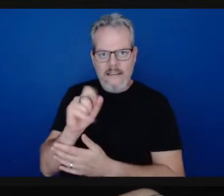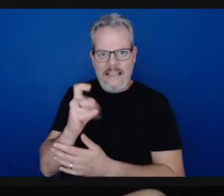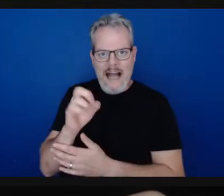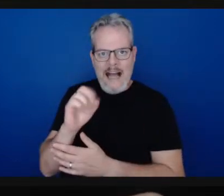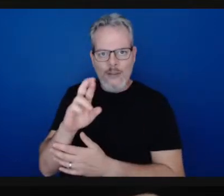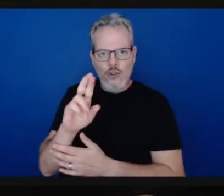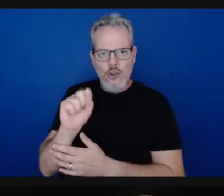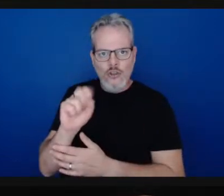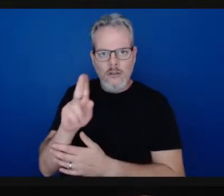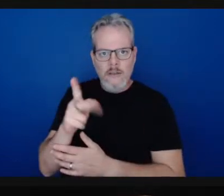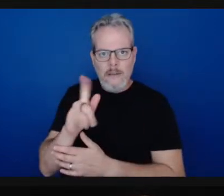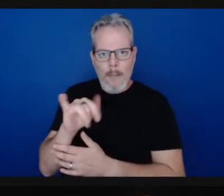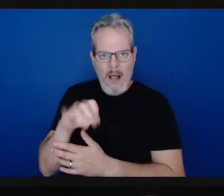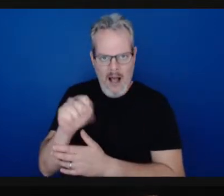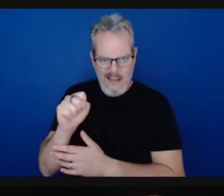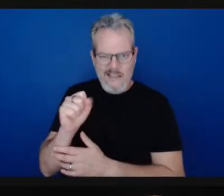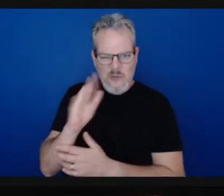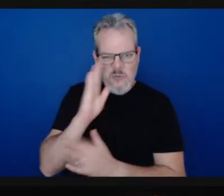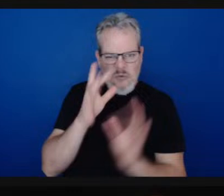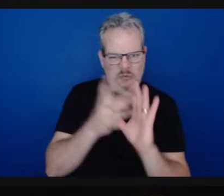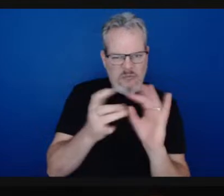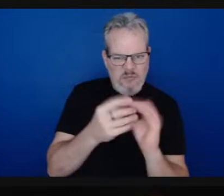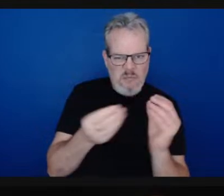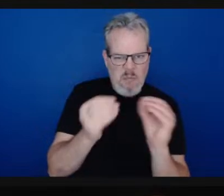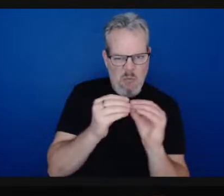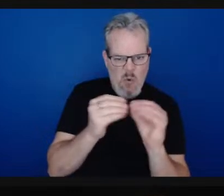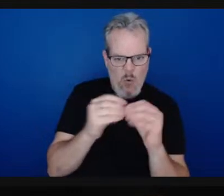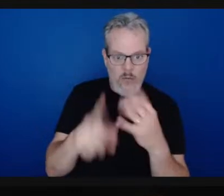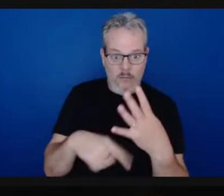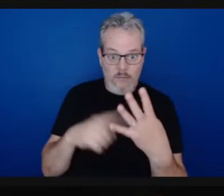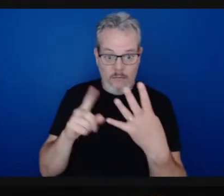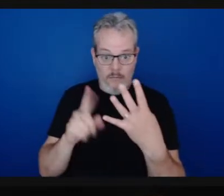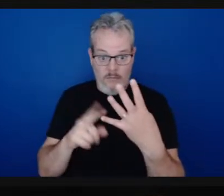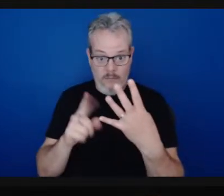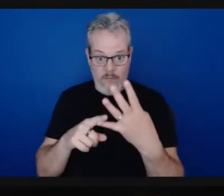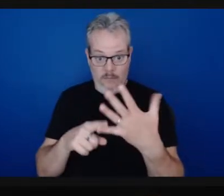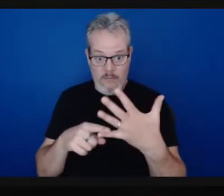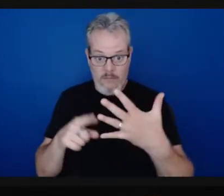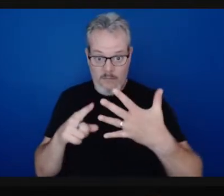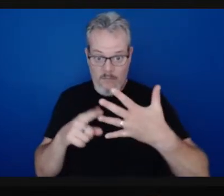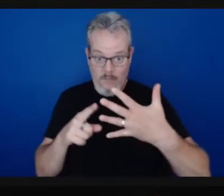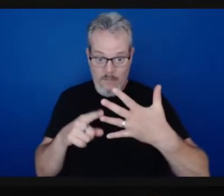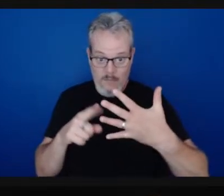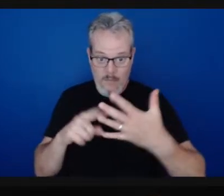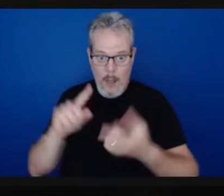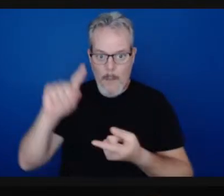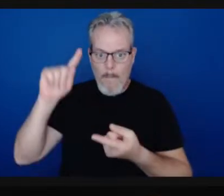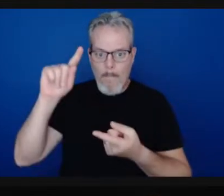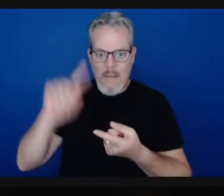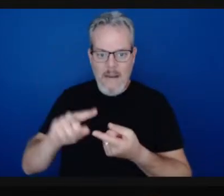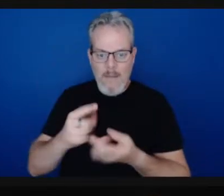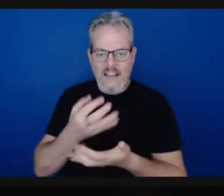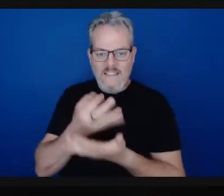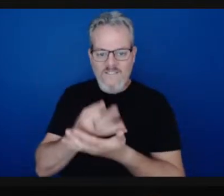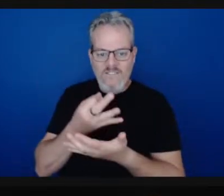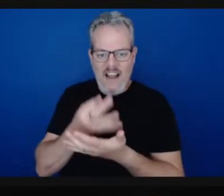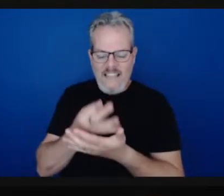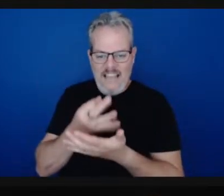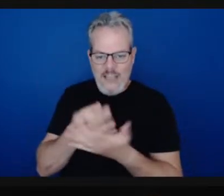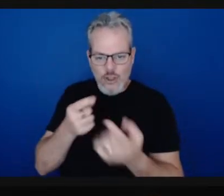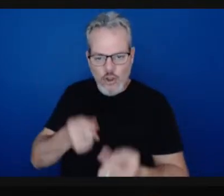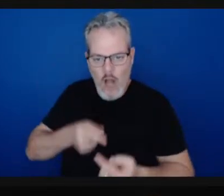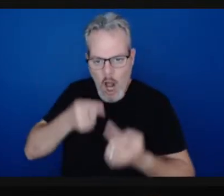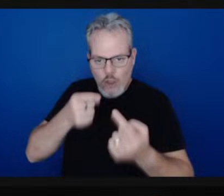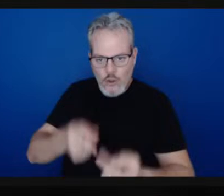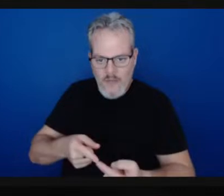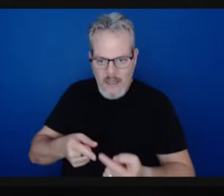minute. And step four, minimize financial hardship by having your documents, by strengthening